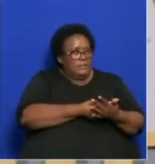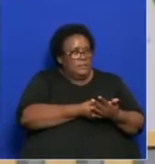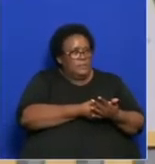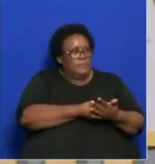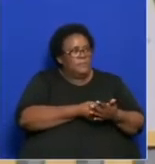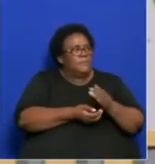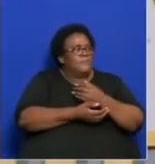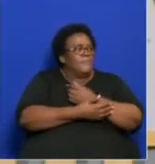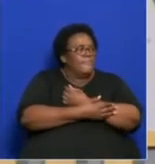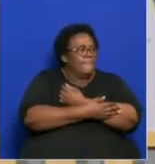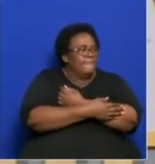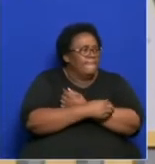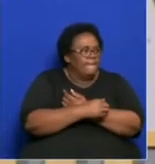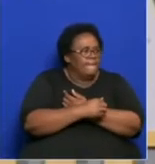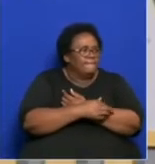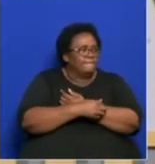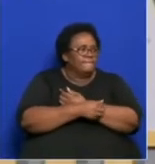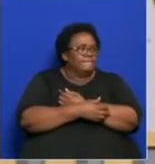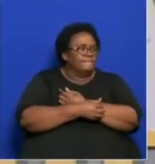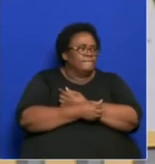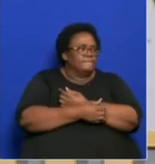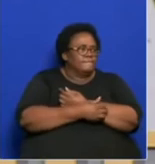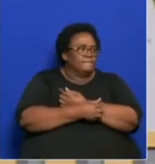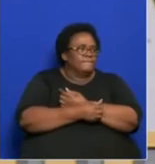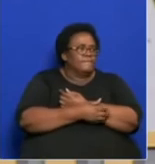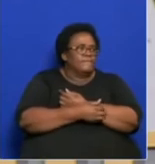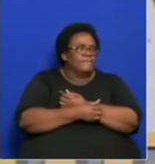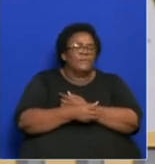remind the Commission of what I have said.